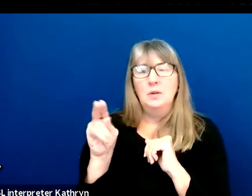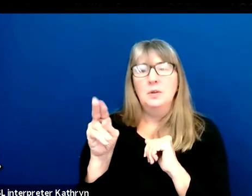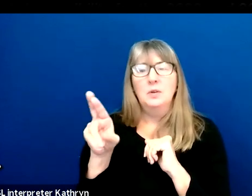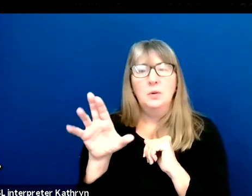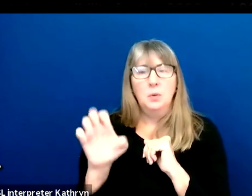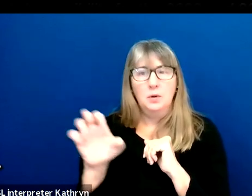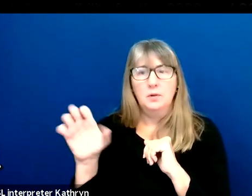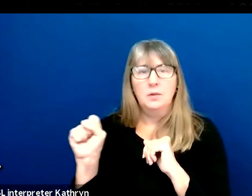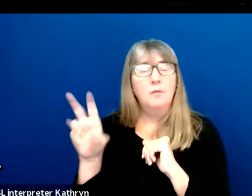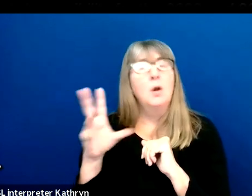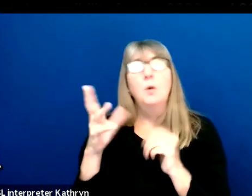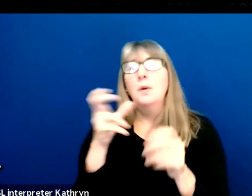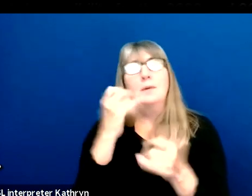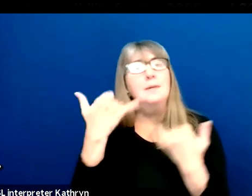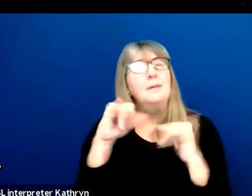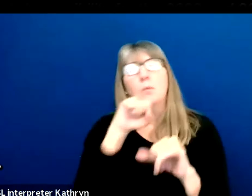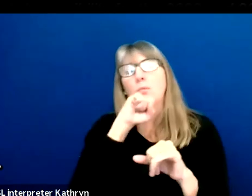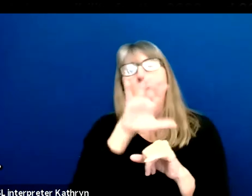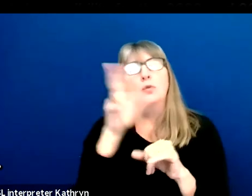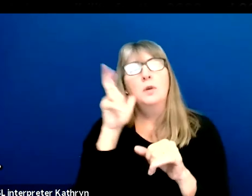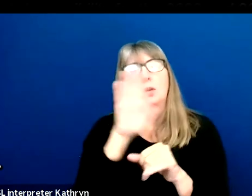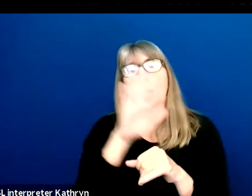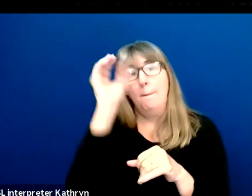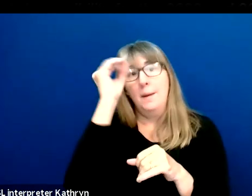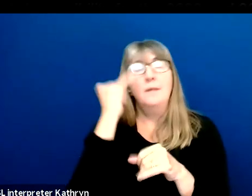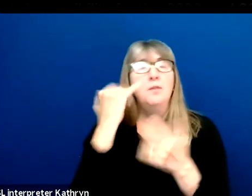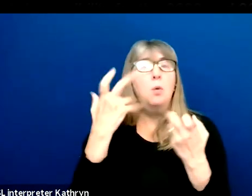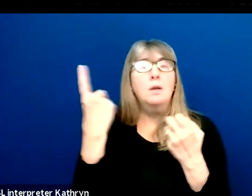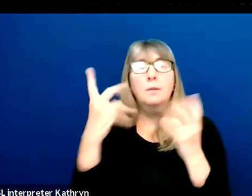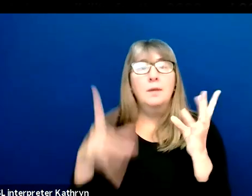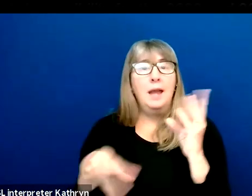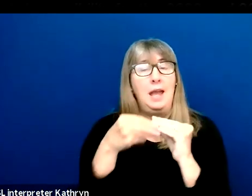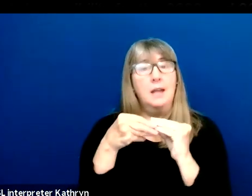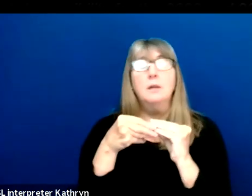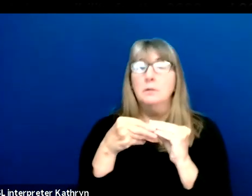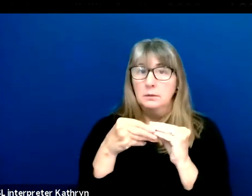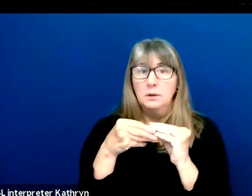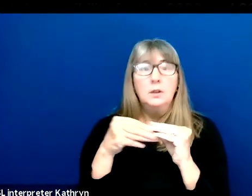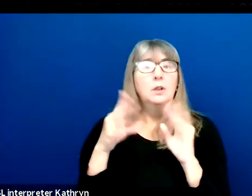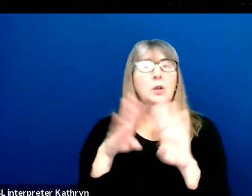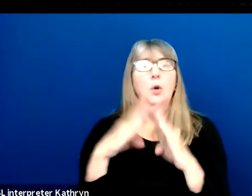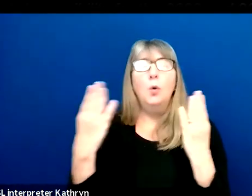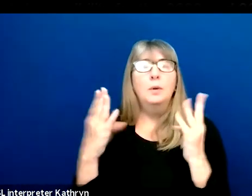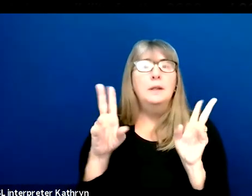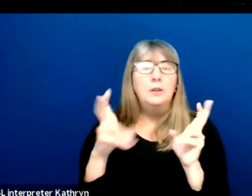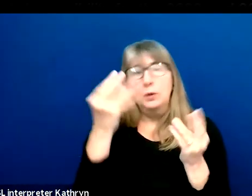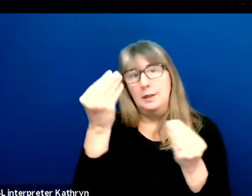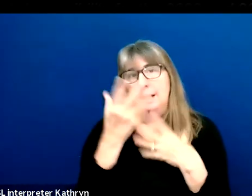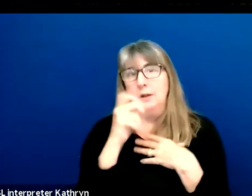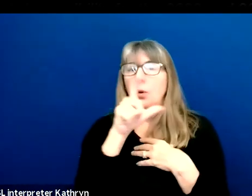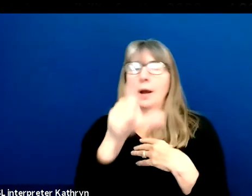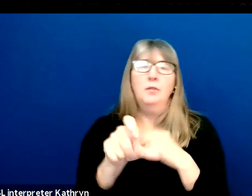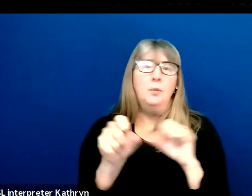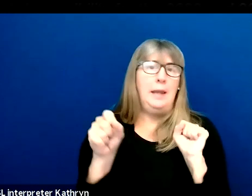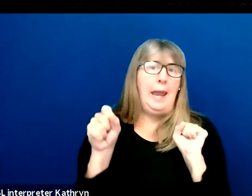to hear your opinion. If you want something added, you can open an issue or tell us. You don't have to be able to